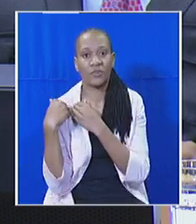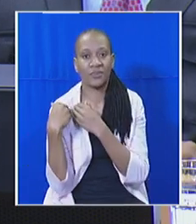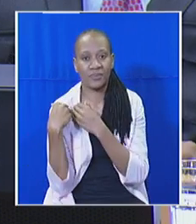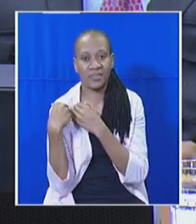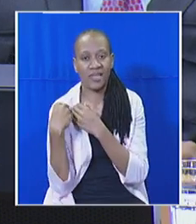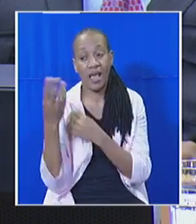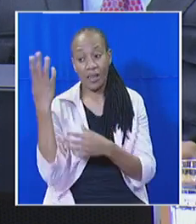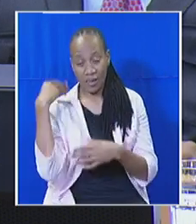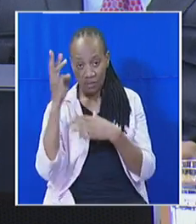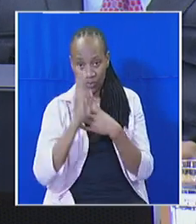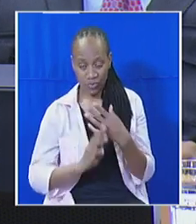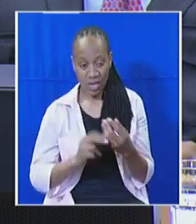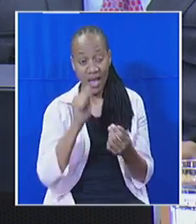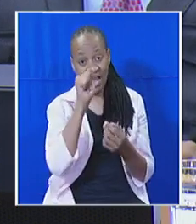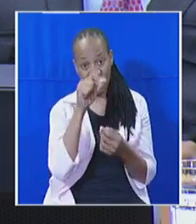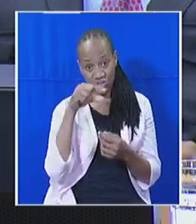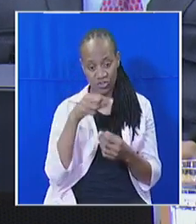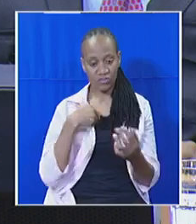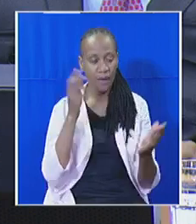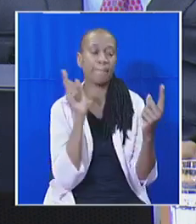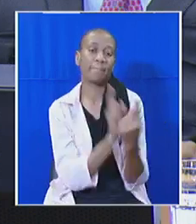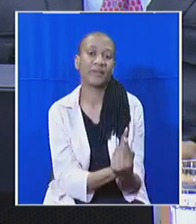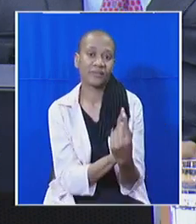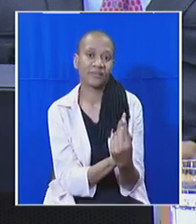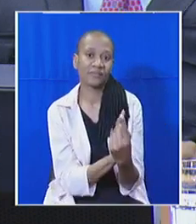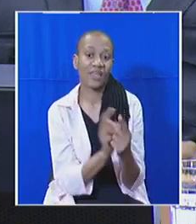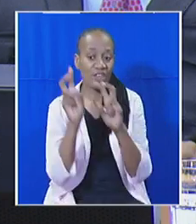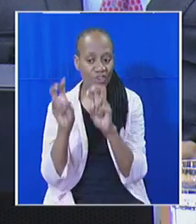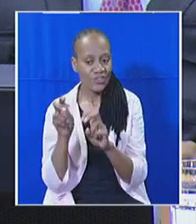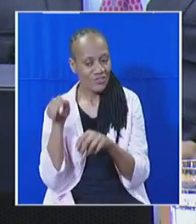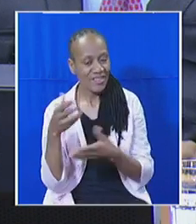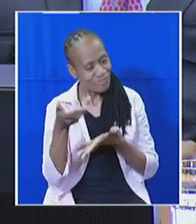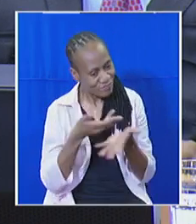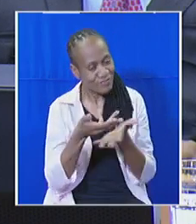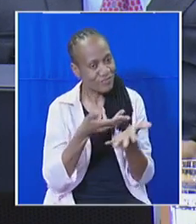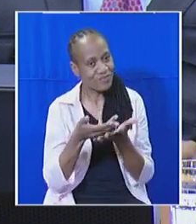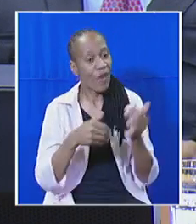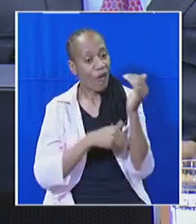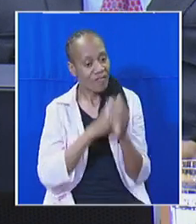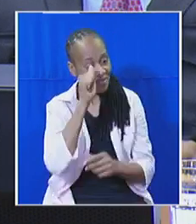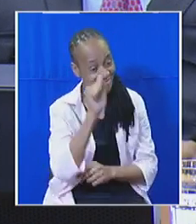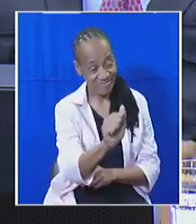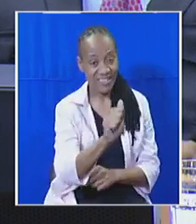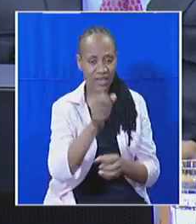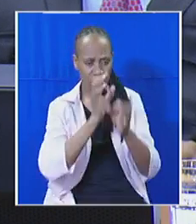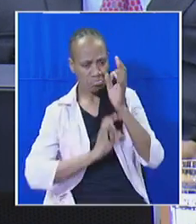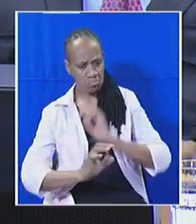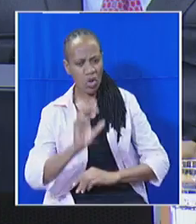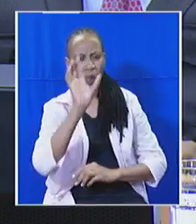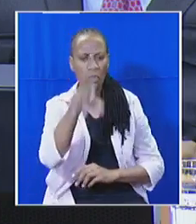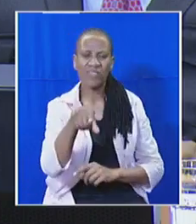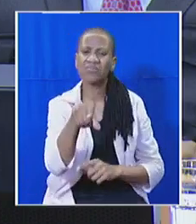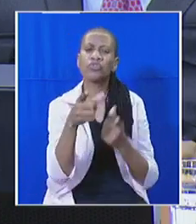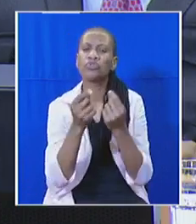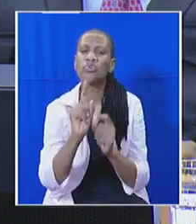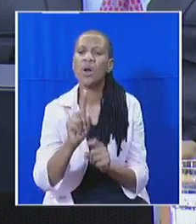I met the Auditor General about this issue, and the Auditor General office explained to me which province is doing what and